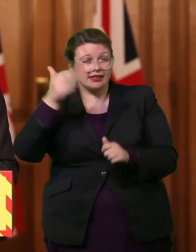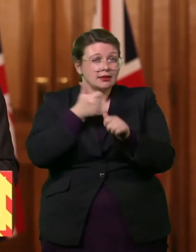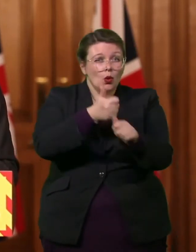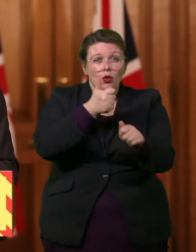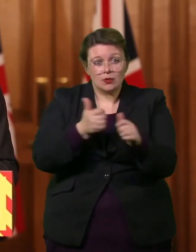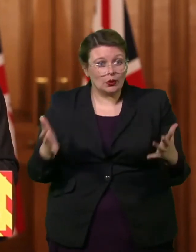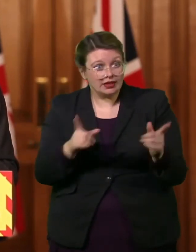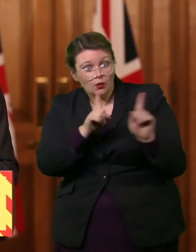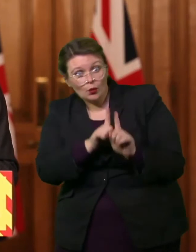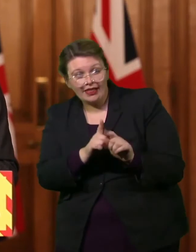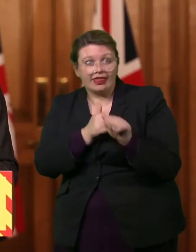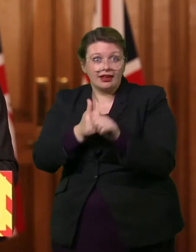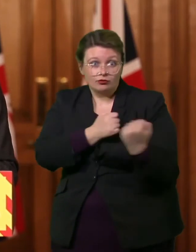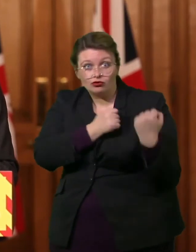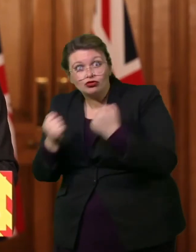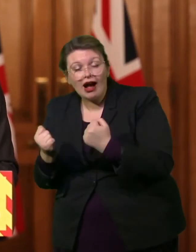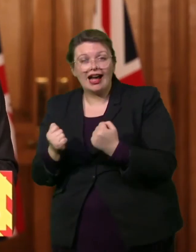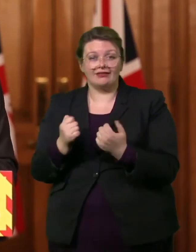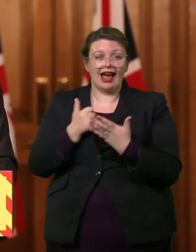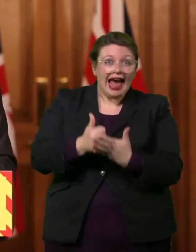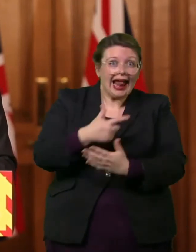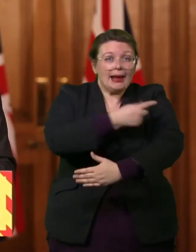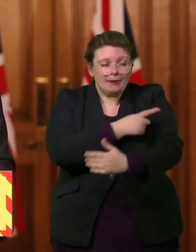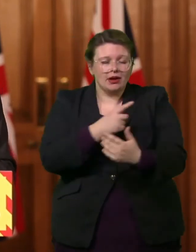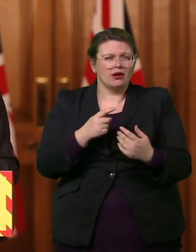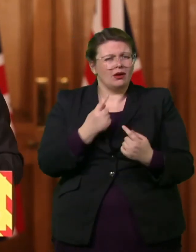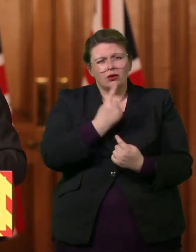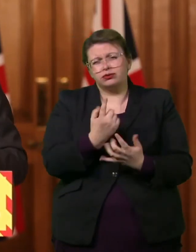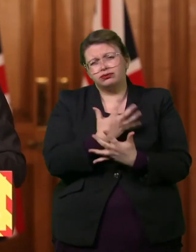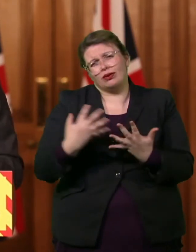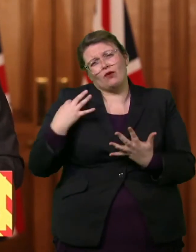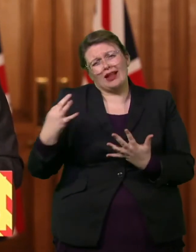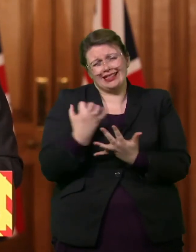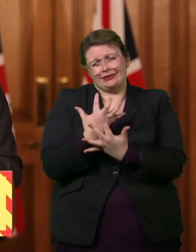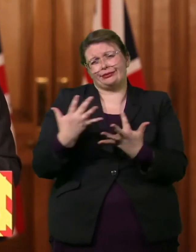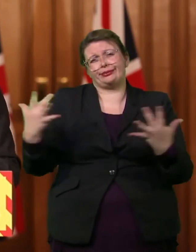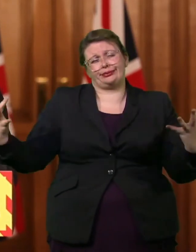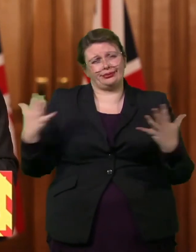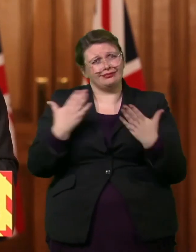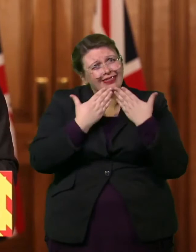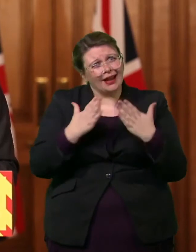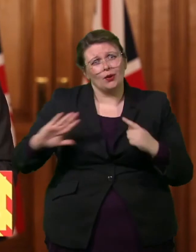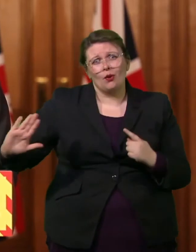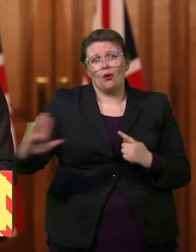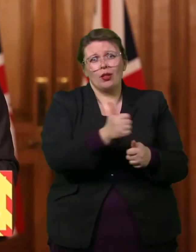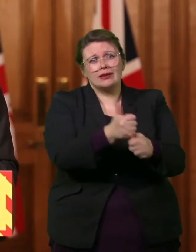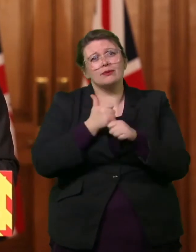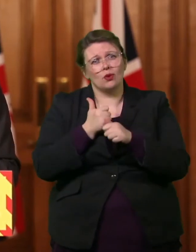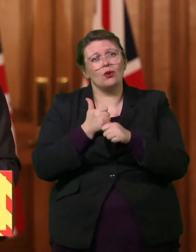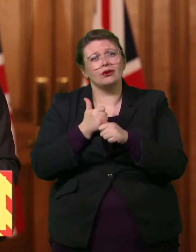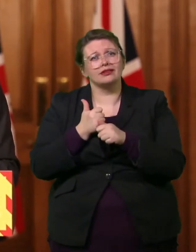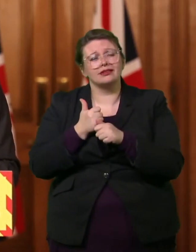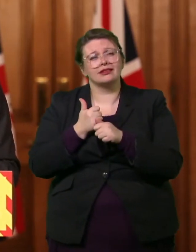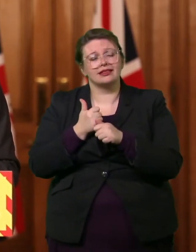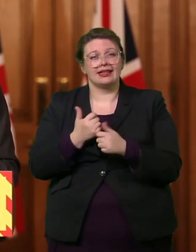shown, and I'm very grateful to everybody who's given up their time. We are looking at a system